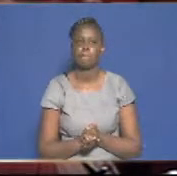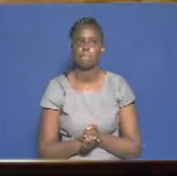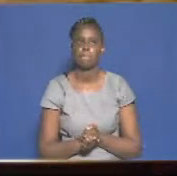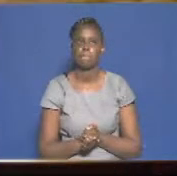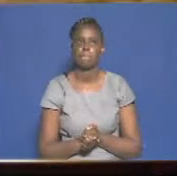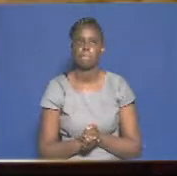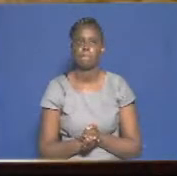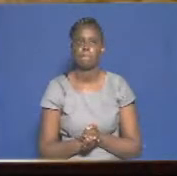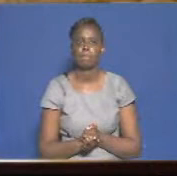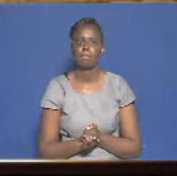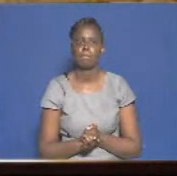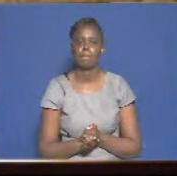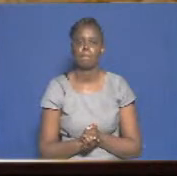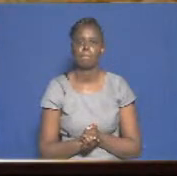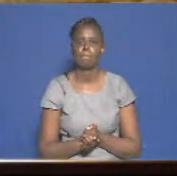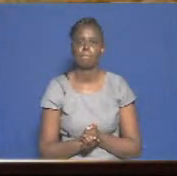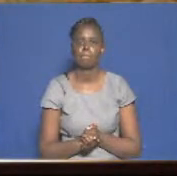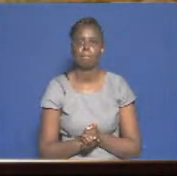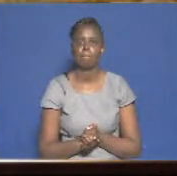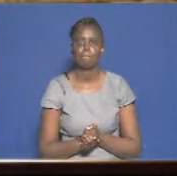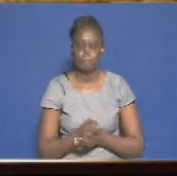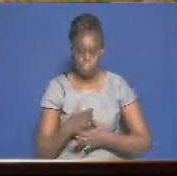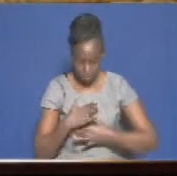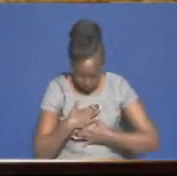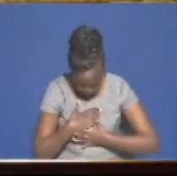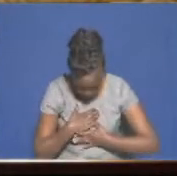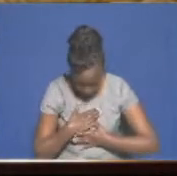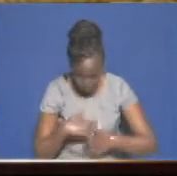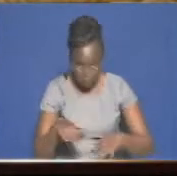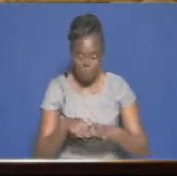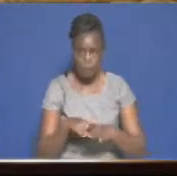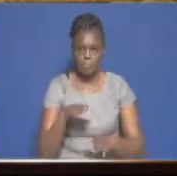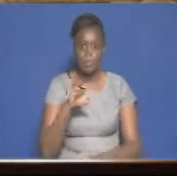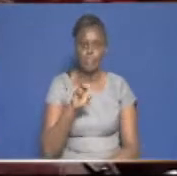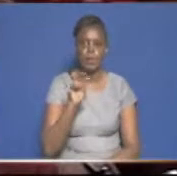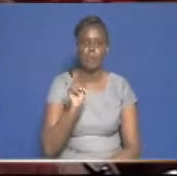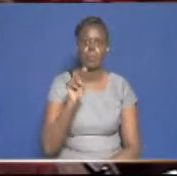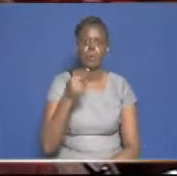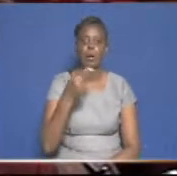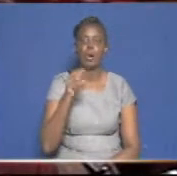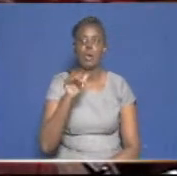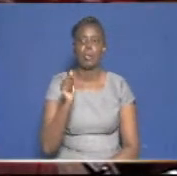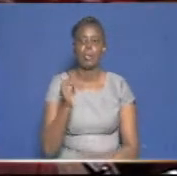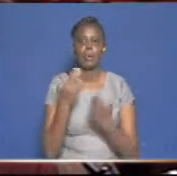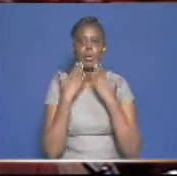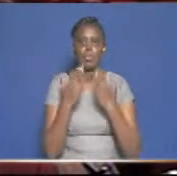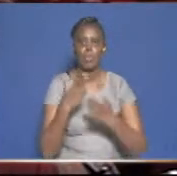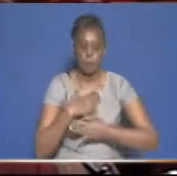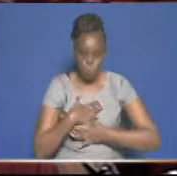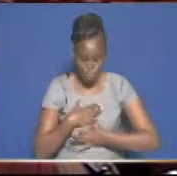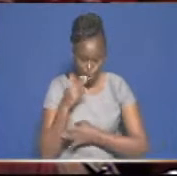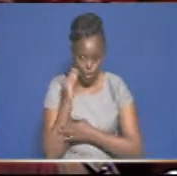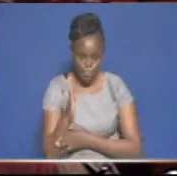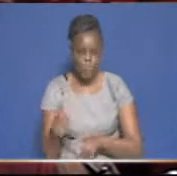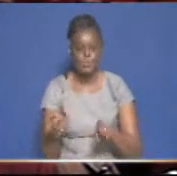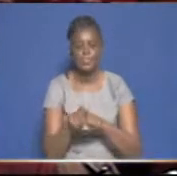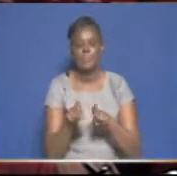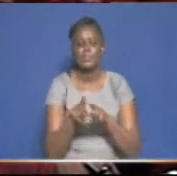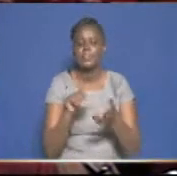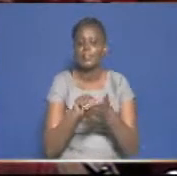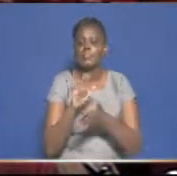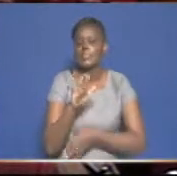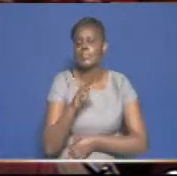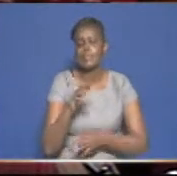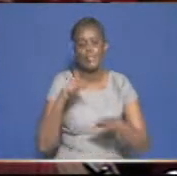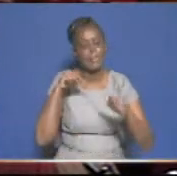Member for Emuhaya. Thank you, Honorable Speaker. I take this opportunity to also pass my